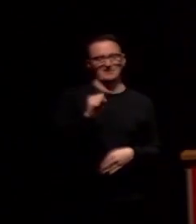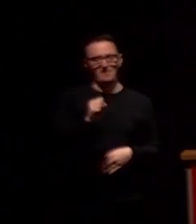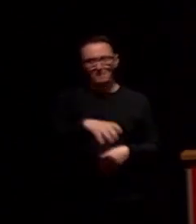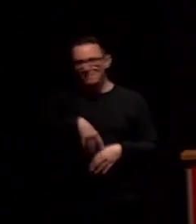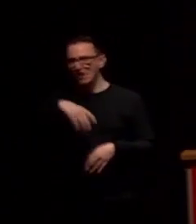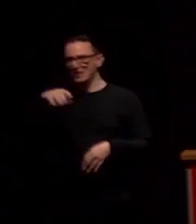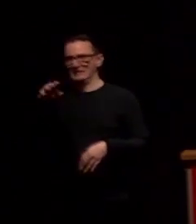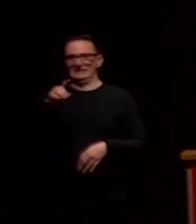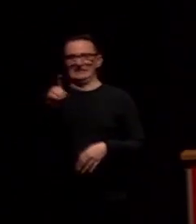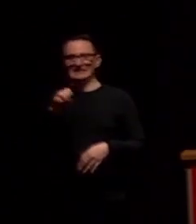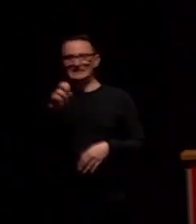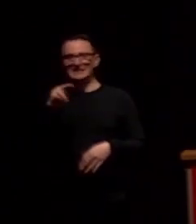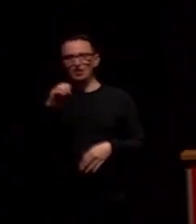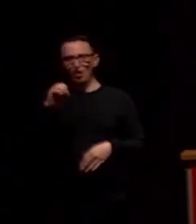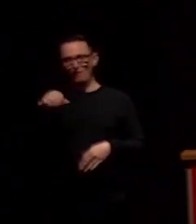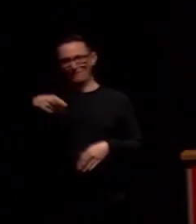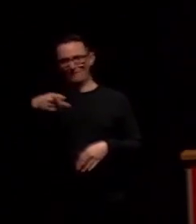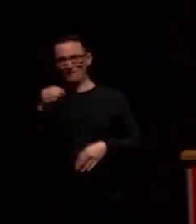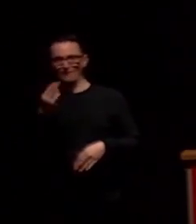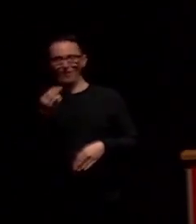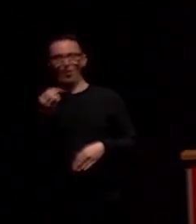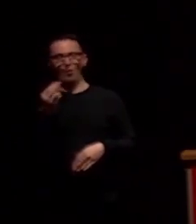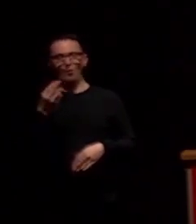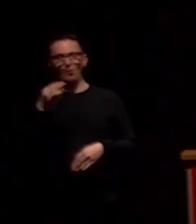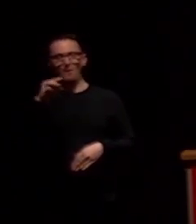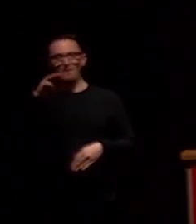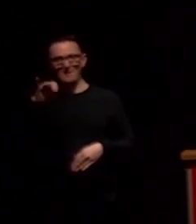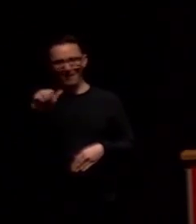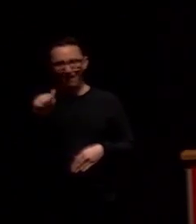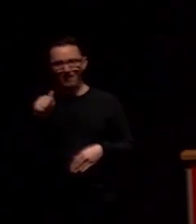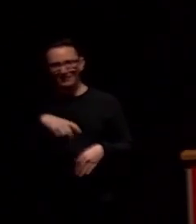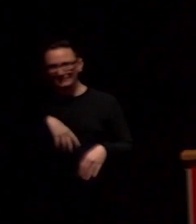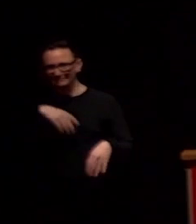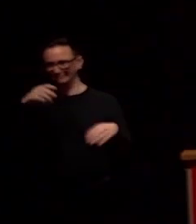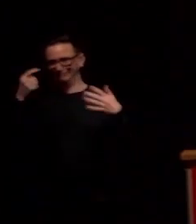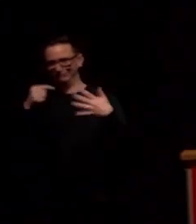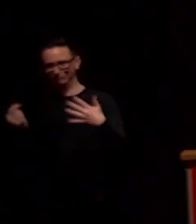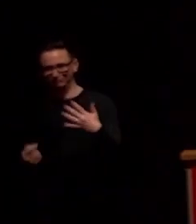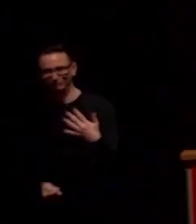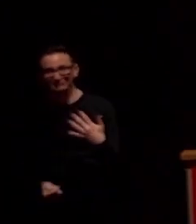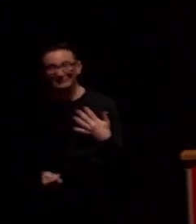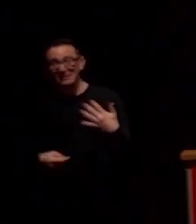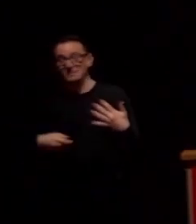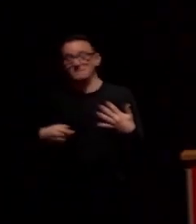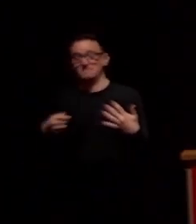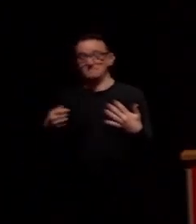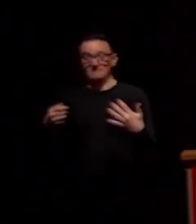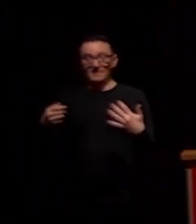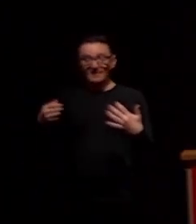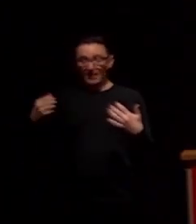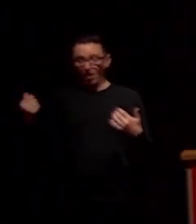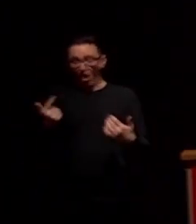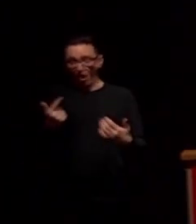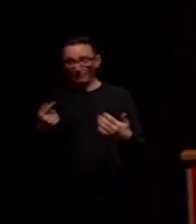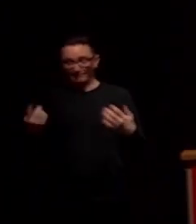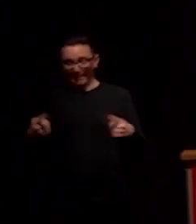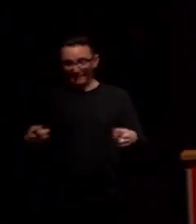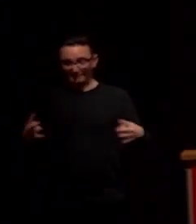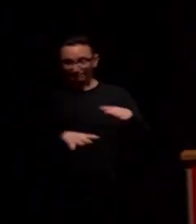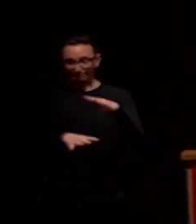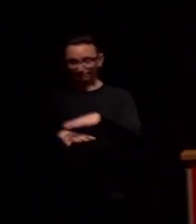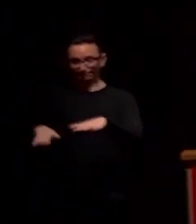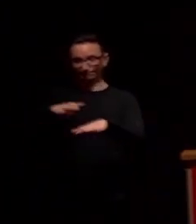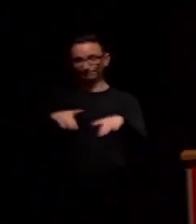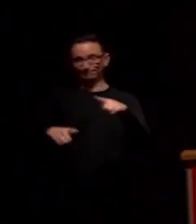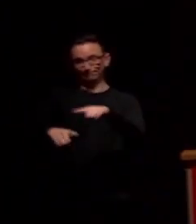transphobia and other forms of structural oppression that they experience simultaneously. So I'm wondering if other folks on the panel can say a little bit